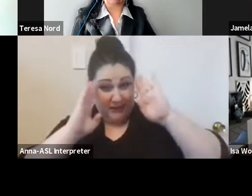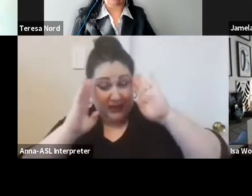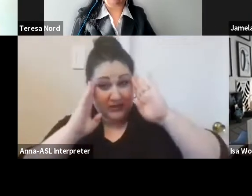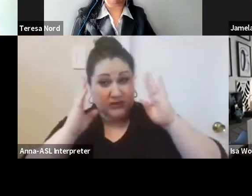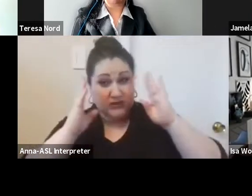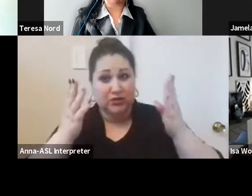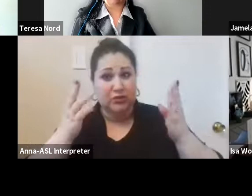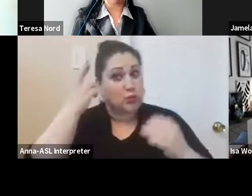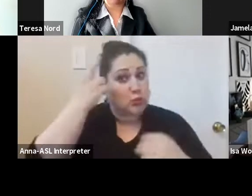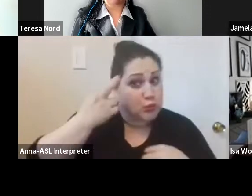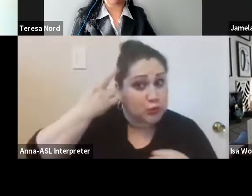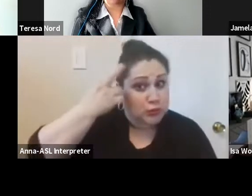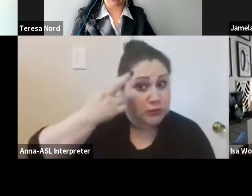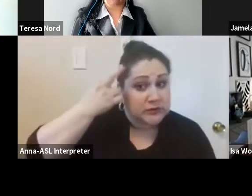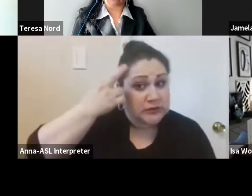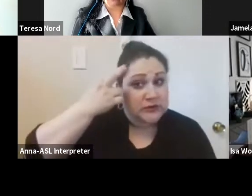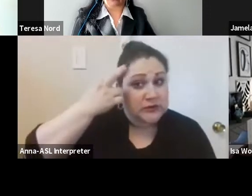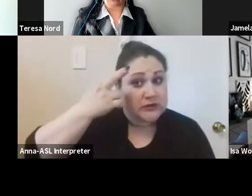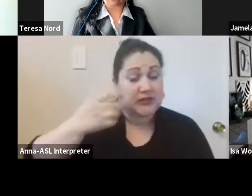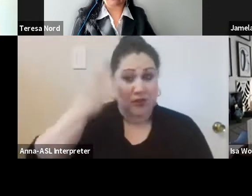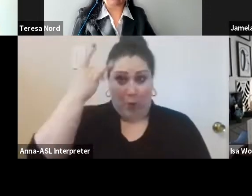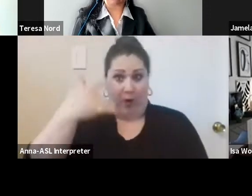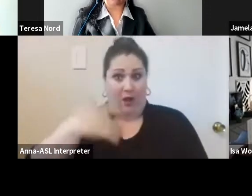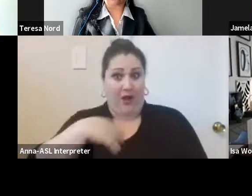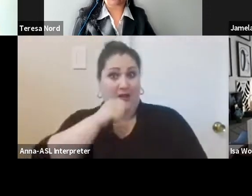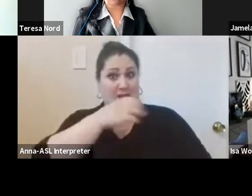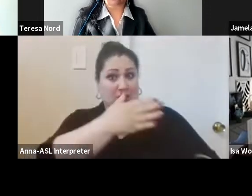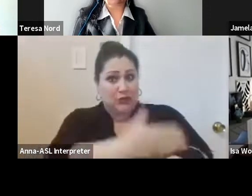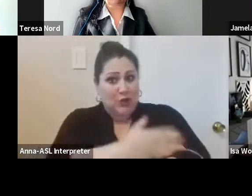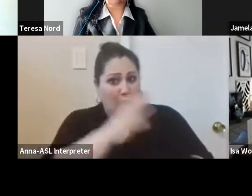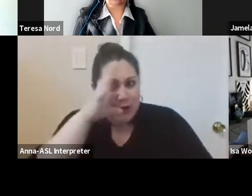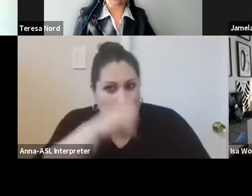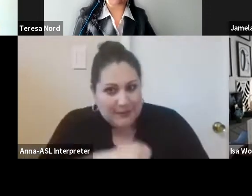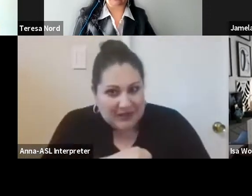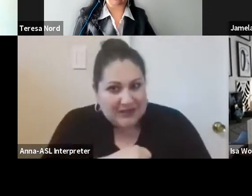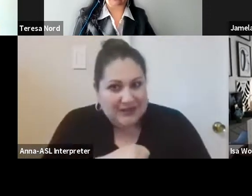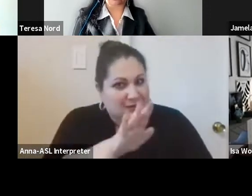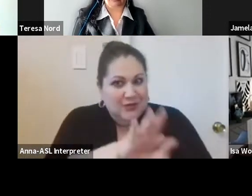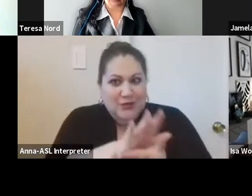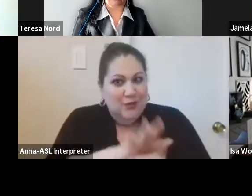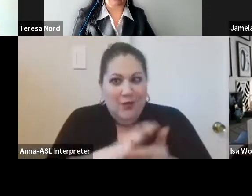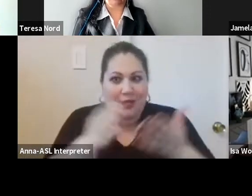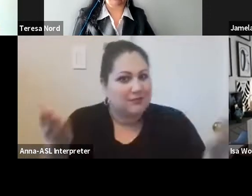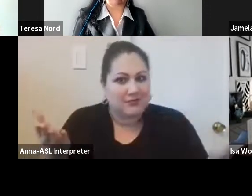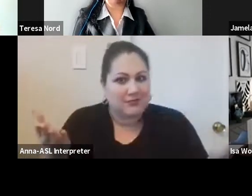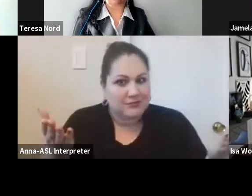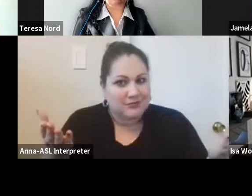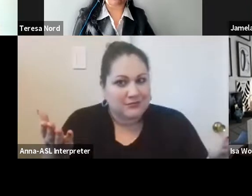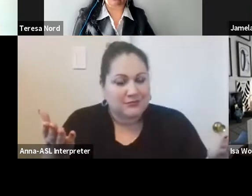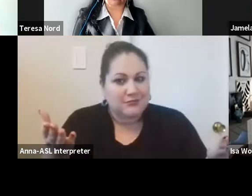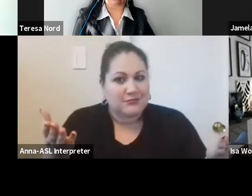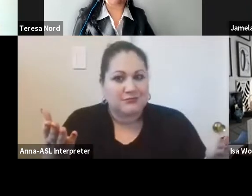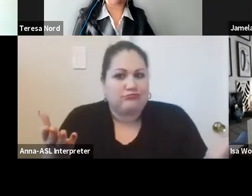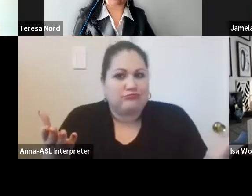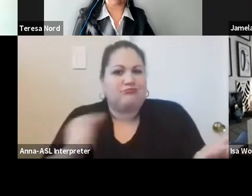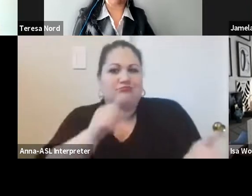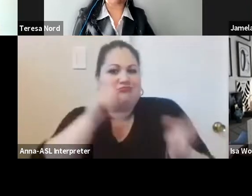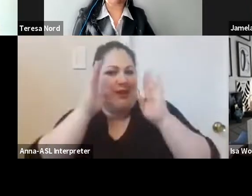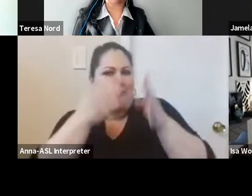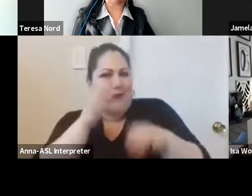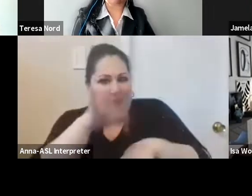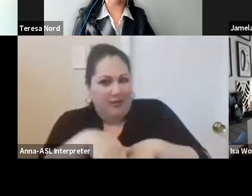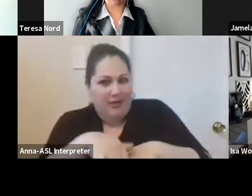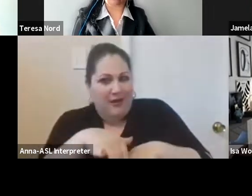reasons, why my daughter had missed the school time that she had. She wasn't taking into